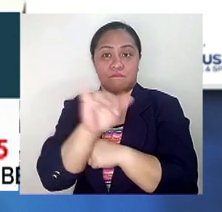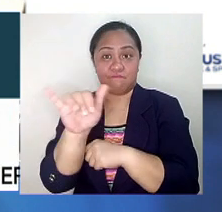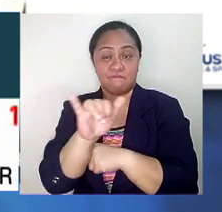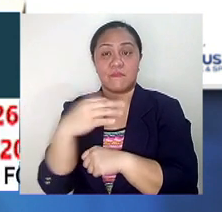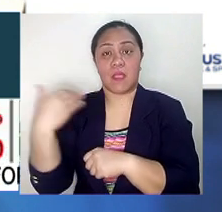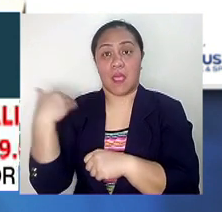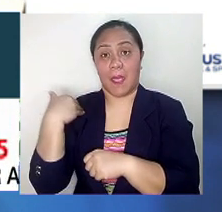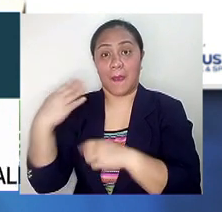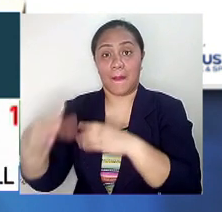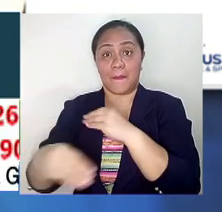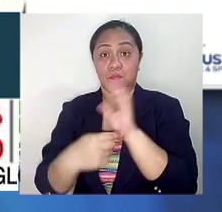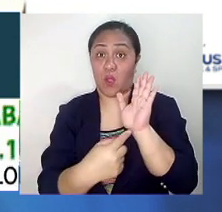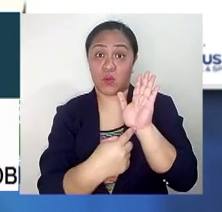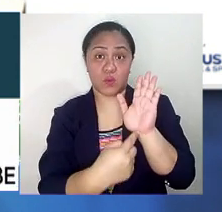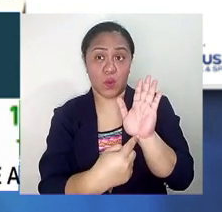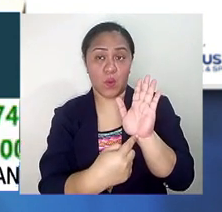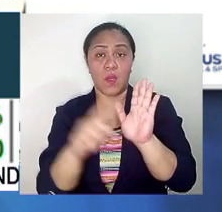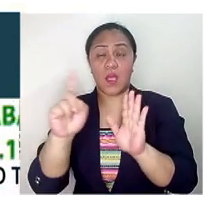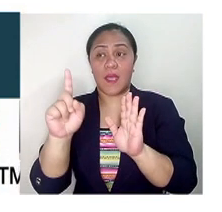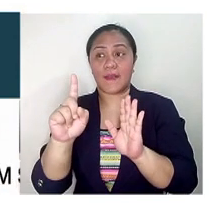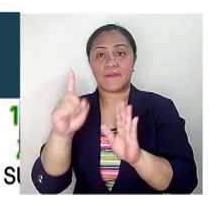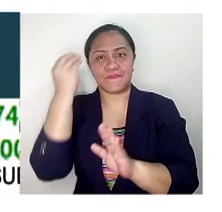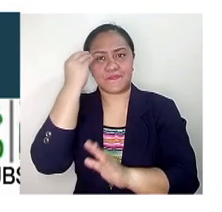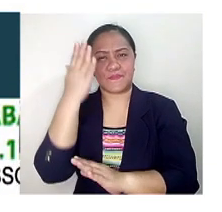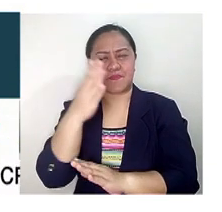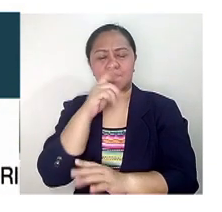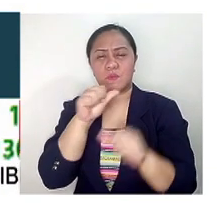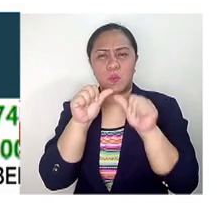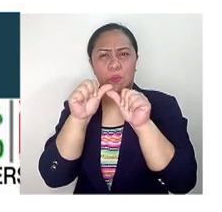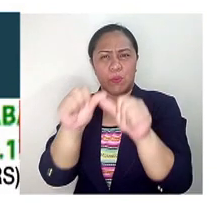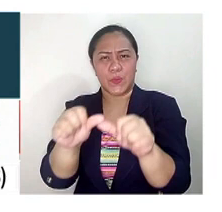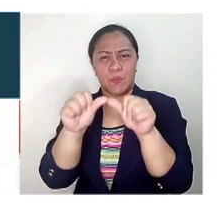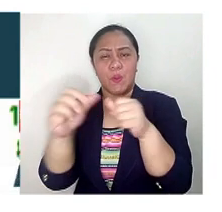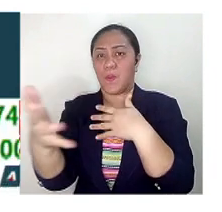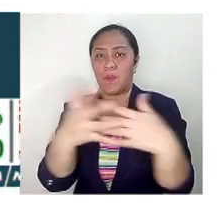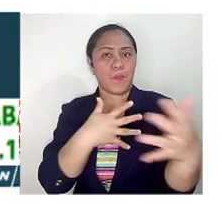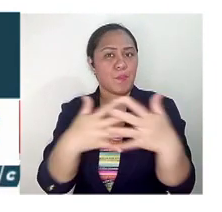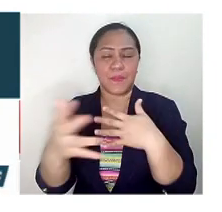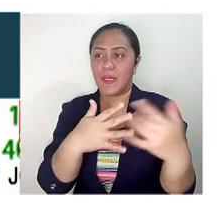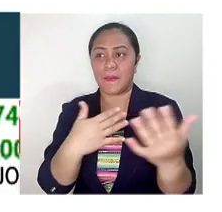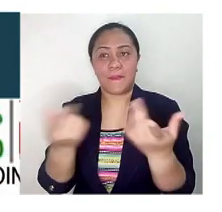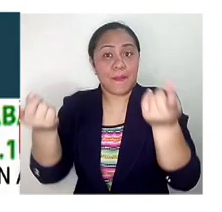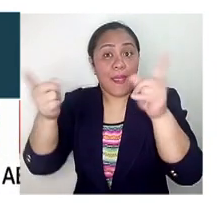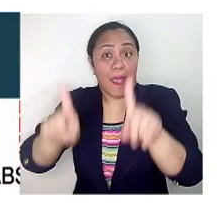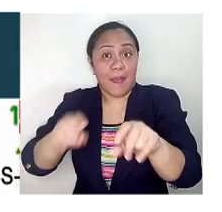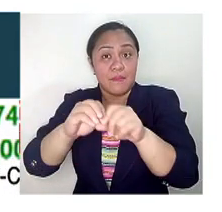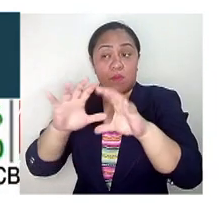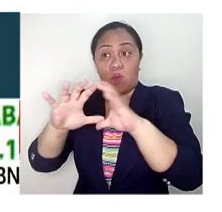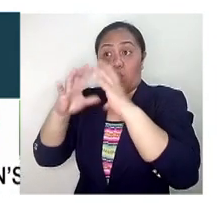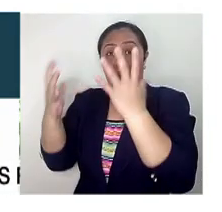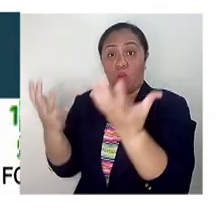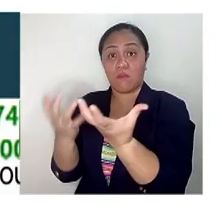the fact that it is, as you mentioned, continuing despite everything that has been going on in the rest of the world, I think it really indicates